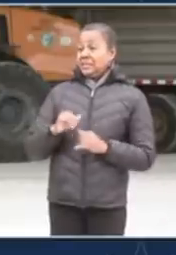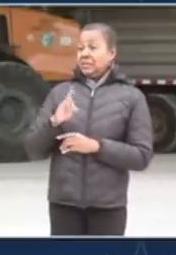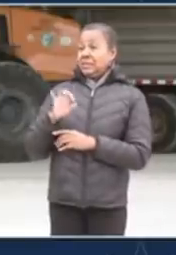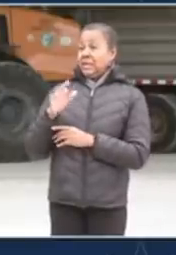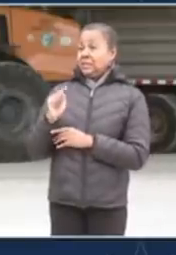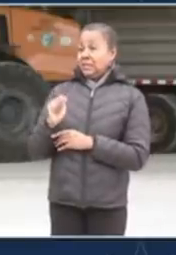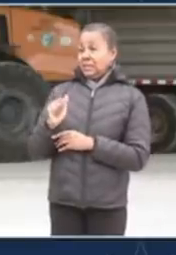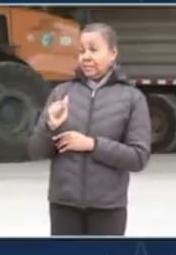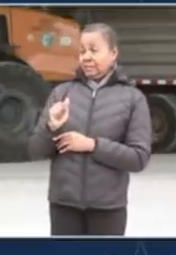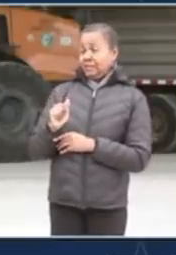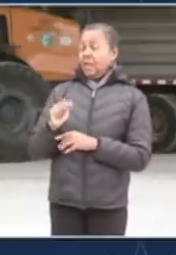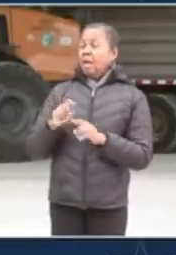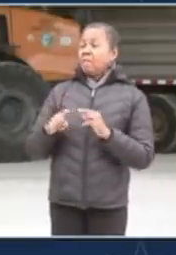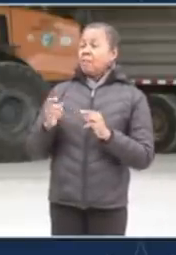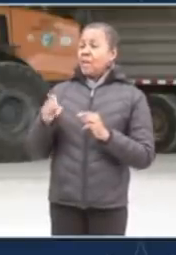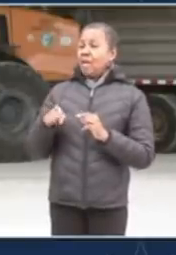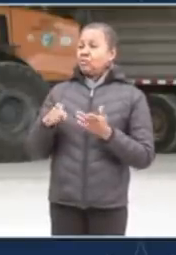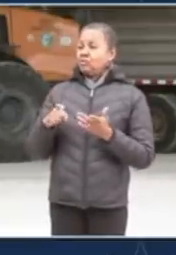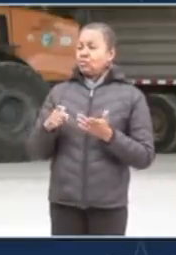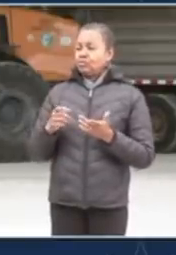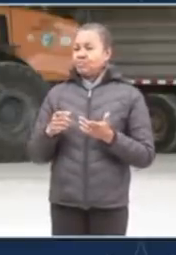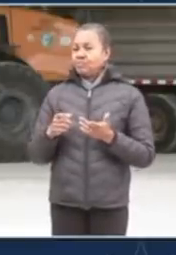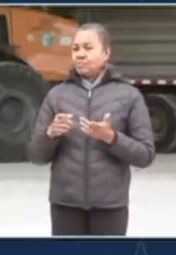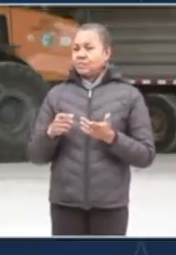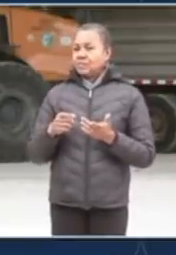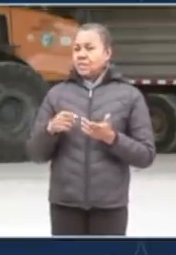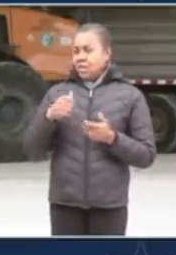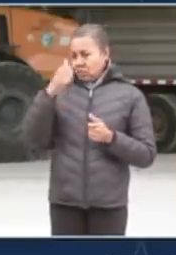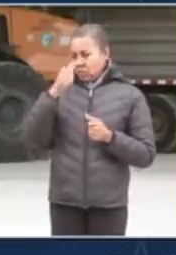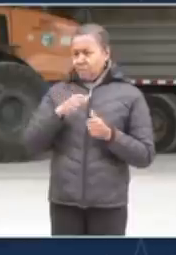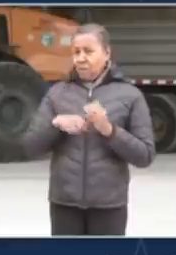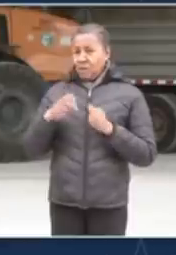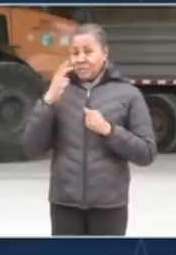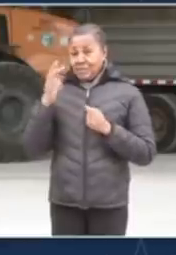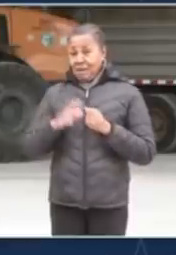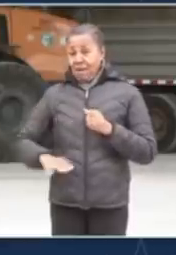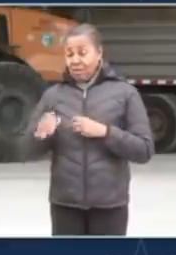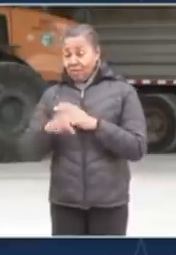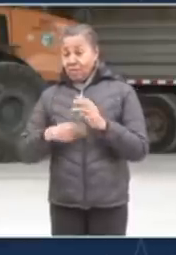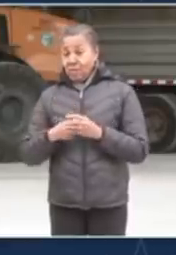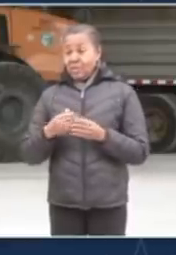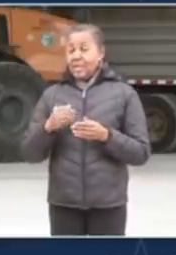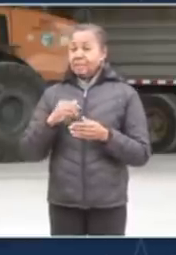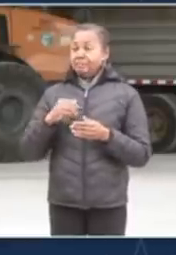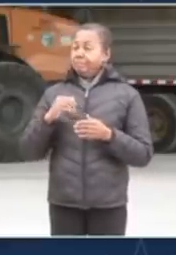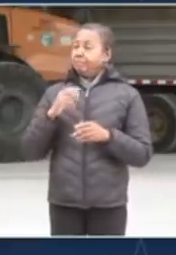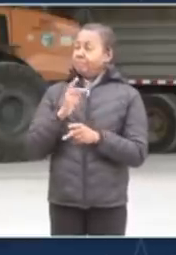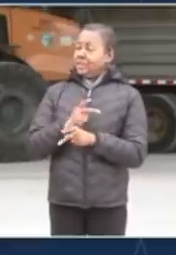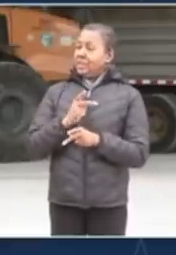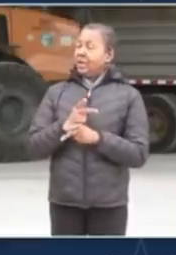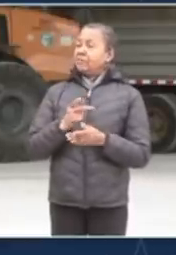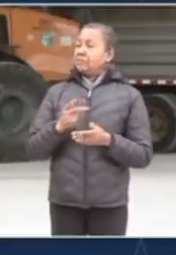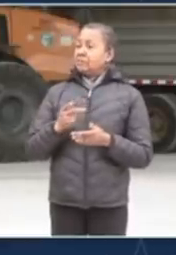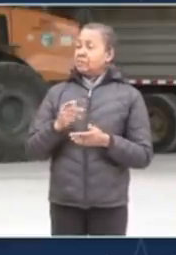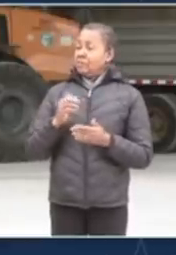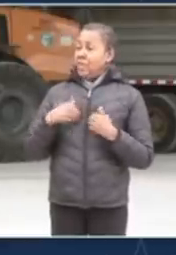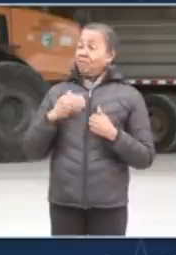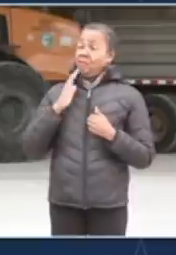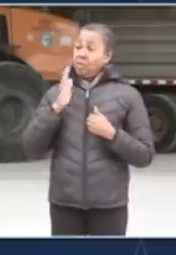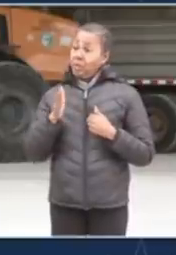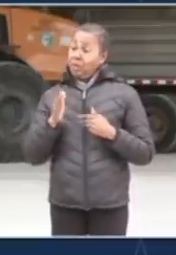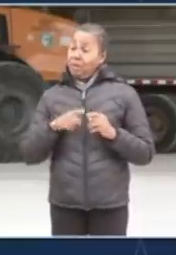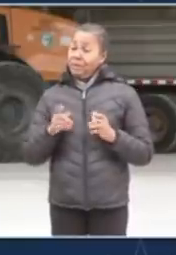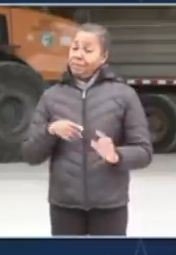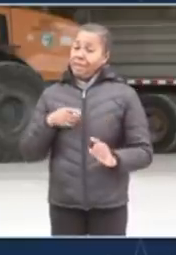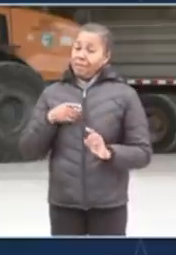variant. But we have to take heed of what we're seeing across the world and take precautions, and we have and we will. But bottom